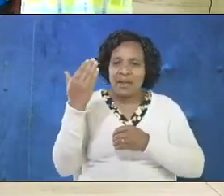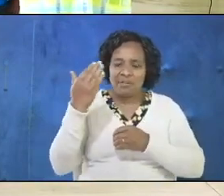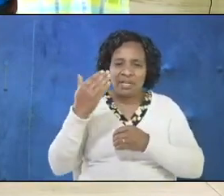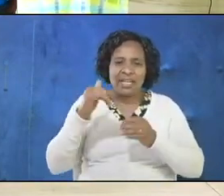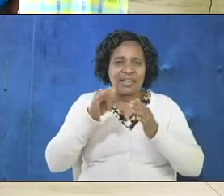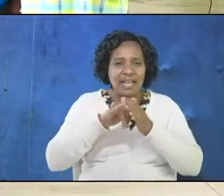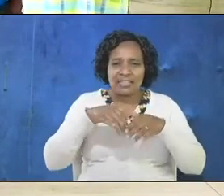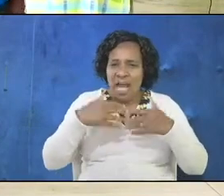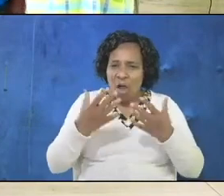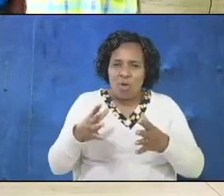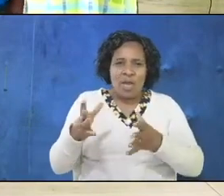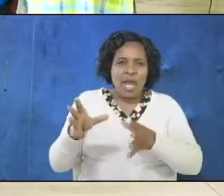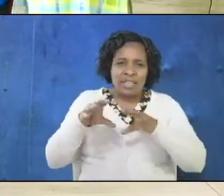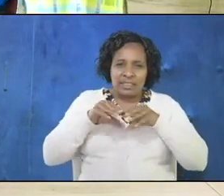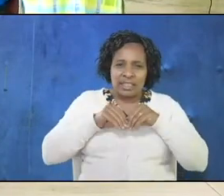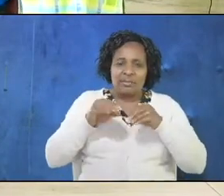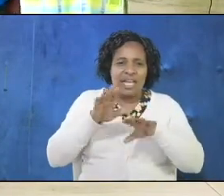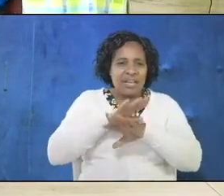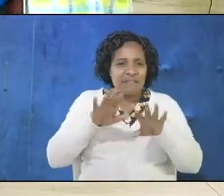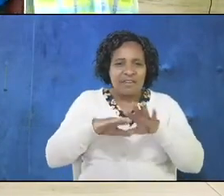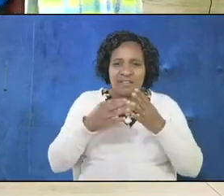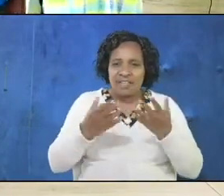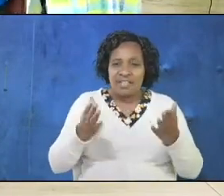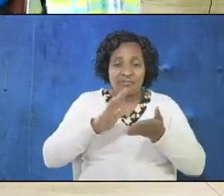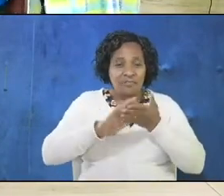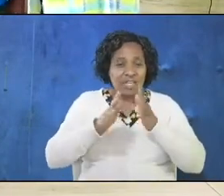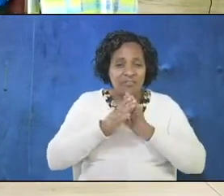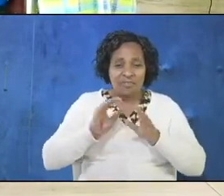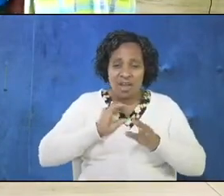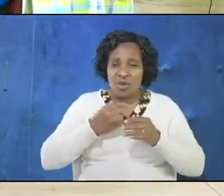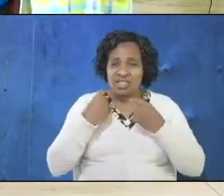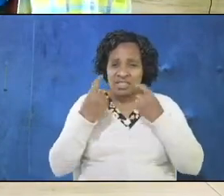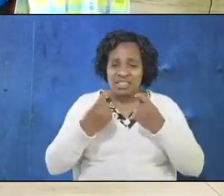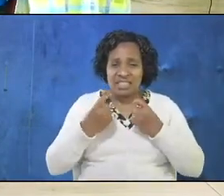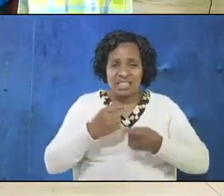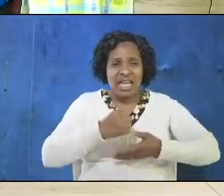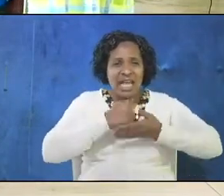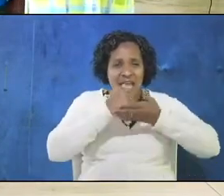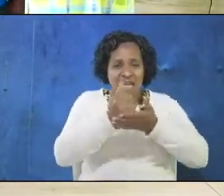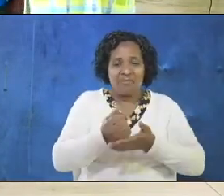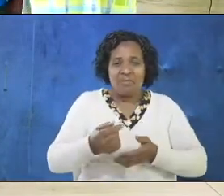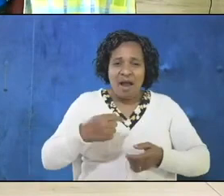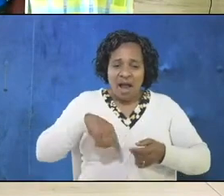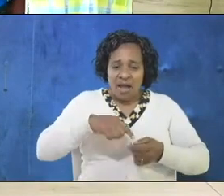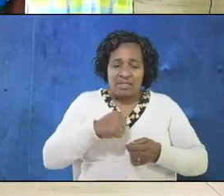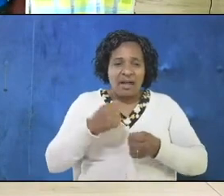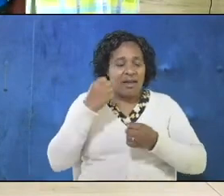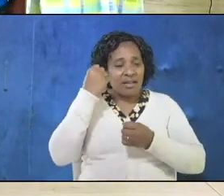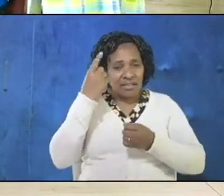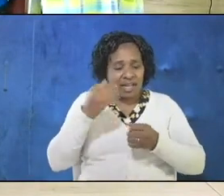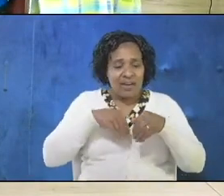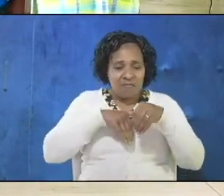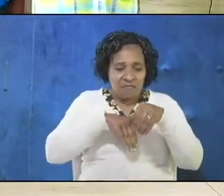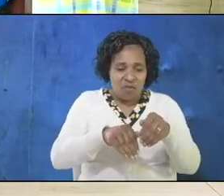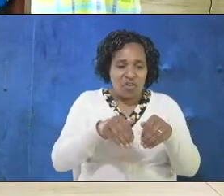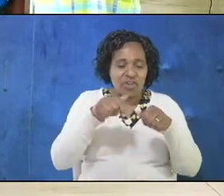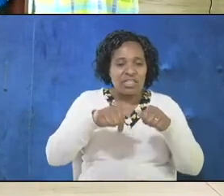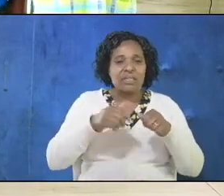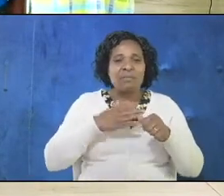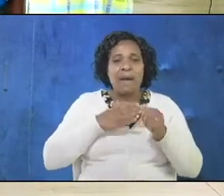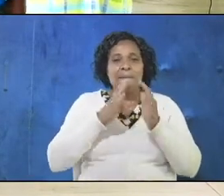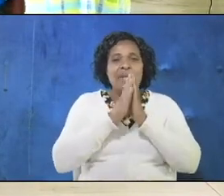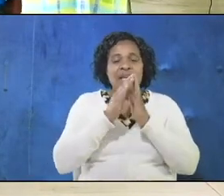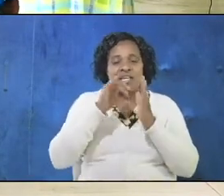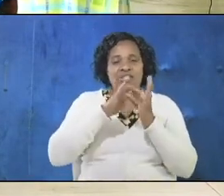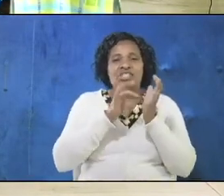are appreciating for everything. Forgive us our sins and may you help us understand it and follow it. And this is my prayer.